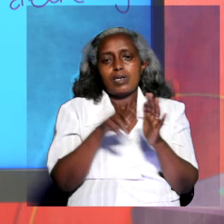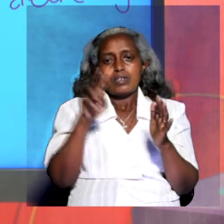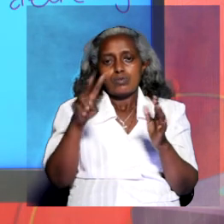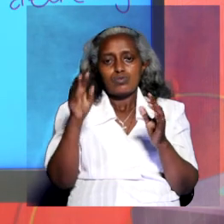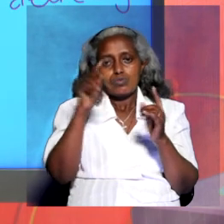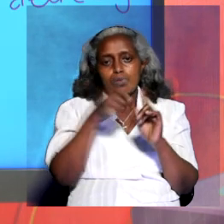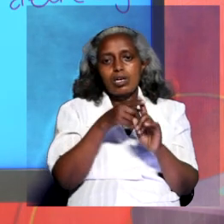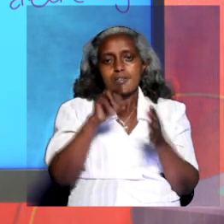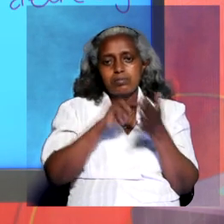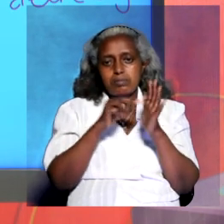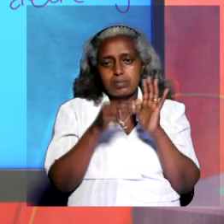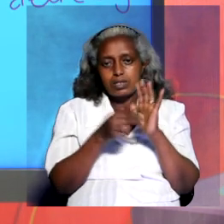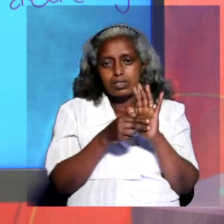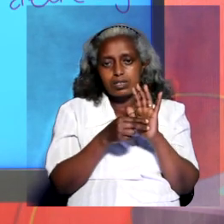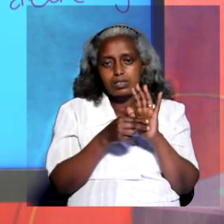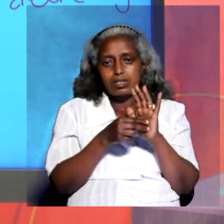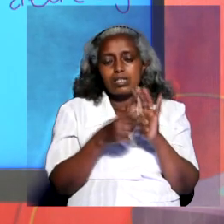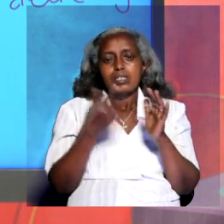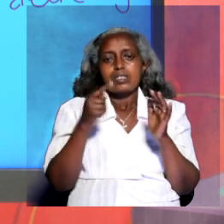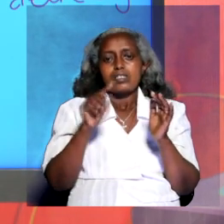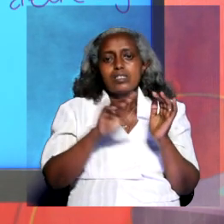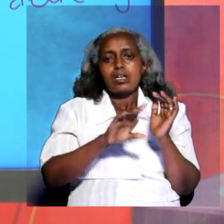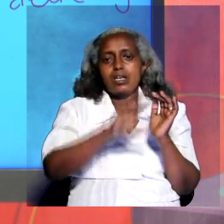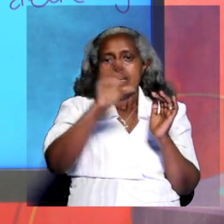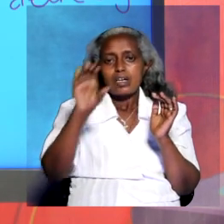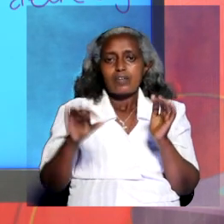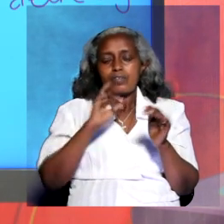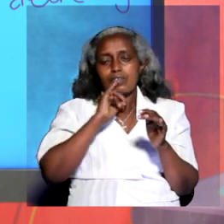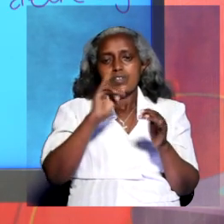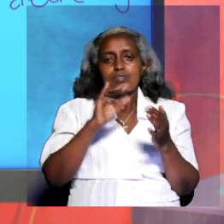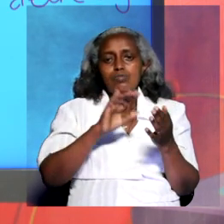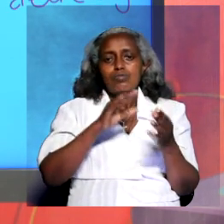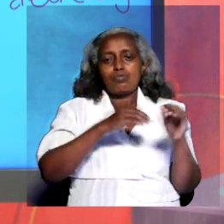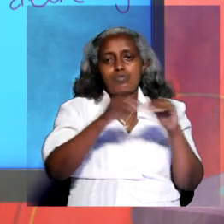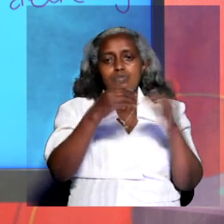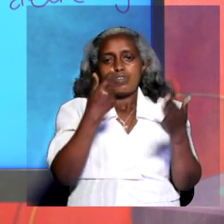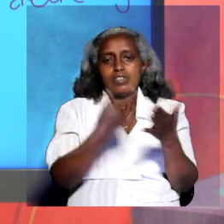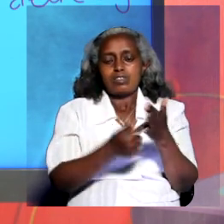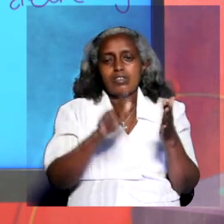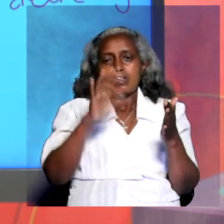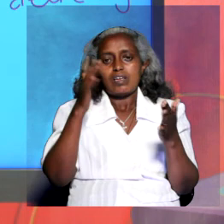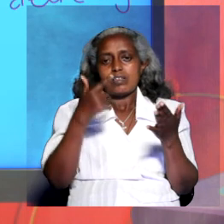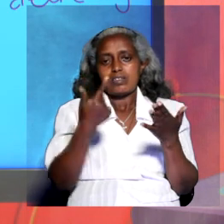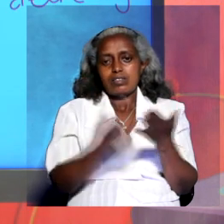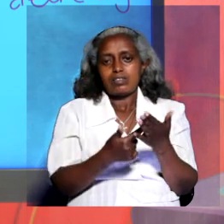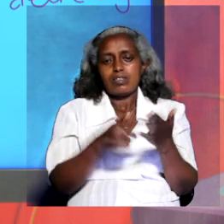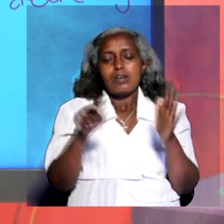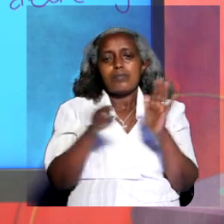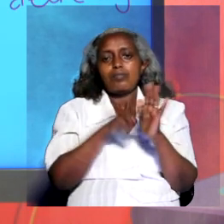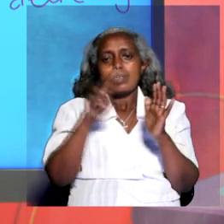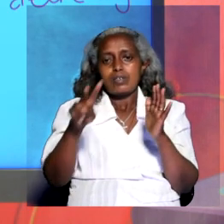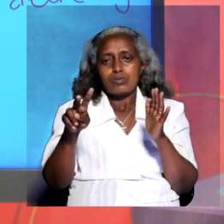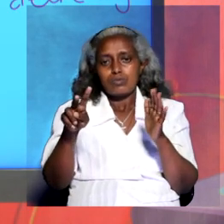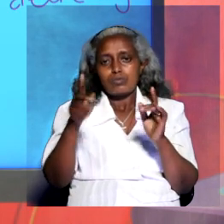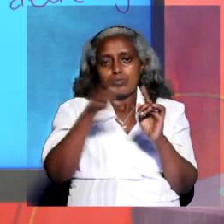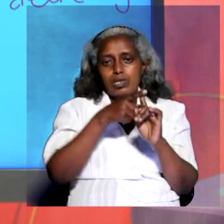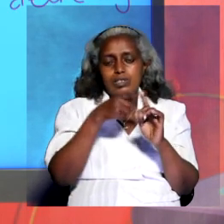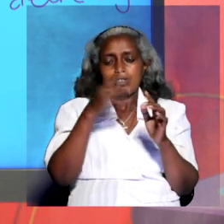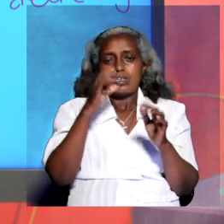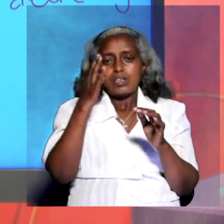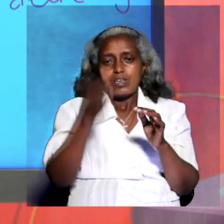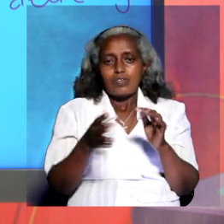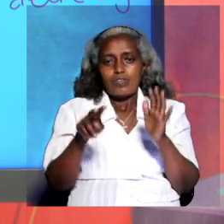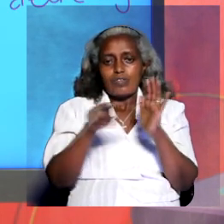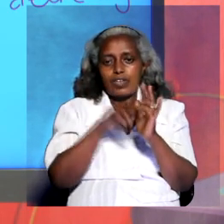plus means just the curve is just moving like this. This minus 2 plus. So at this point f